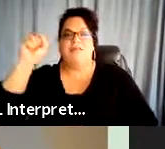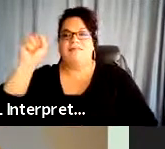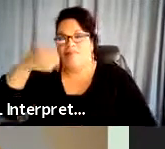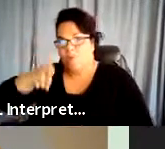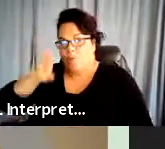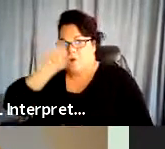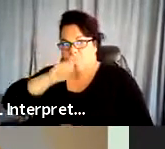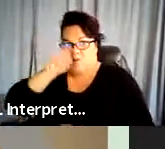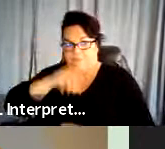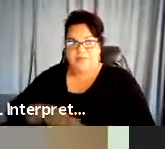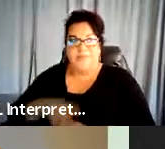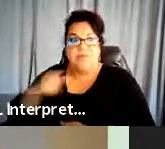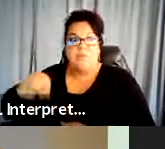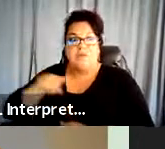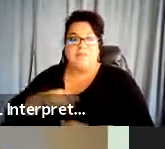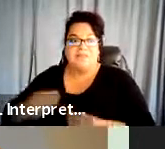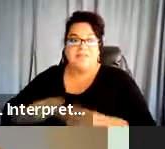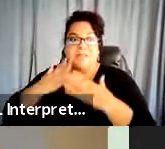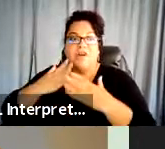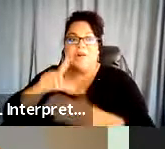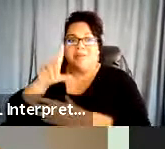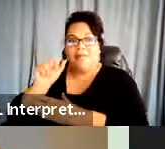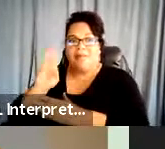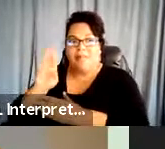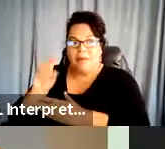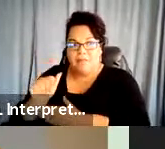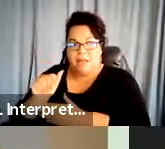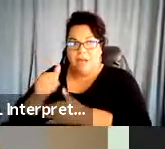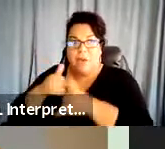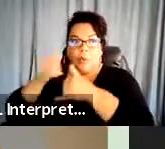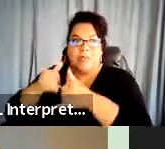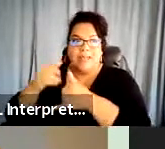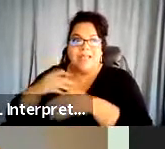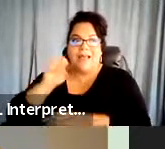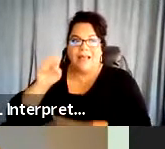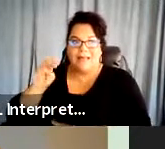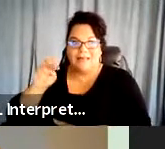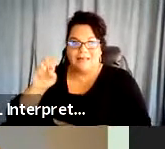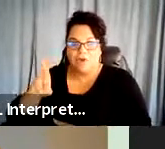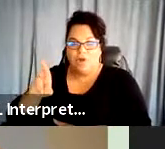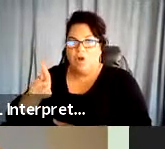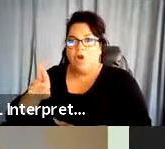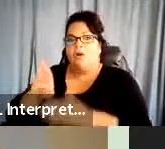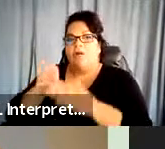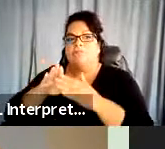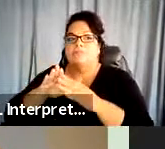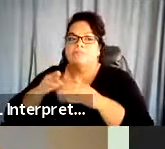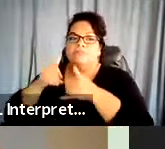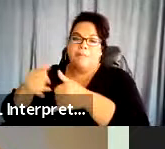his Lambda-winning and Eisner-nominated book. You can learn more about Justin on